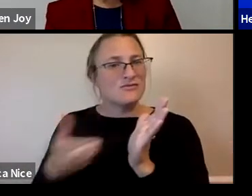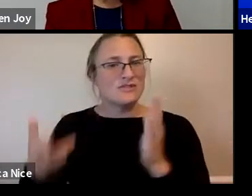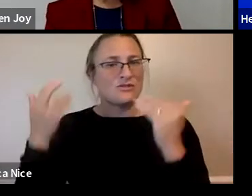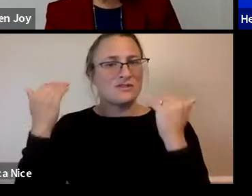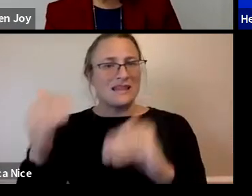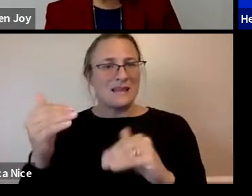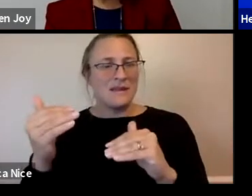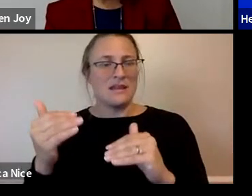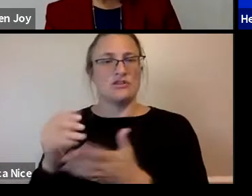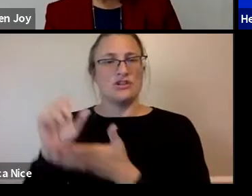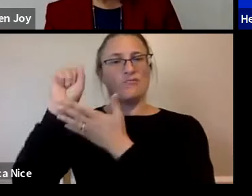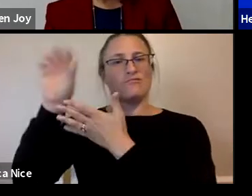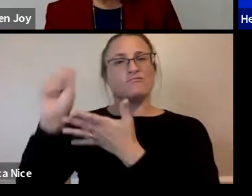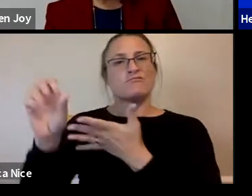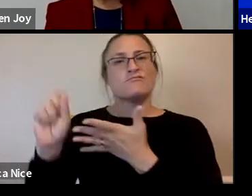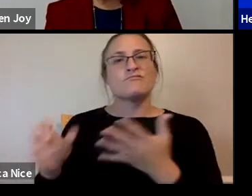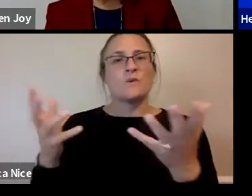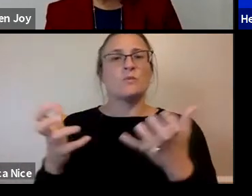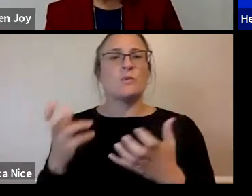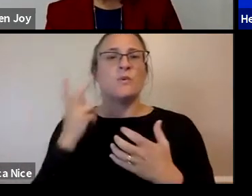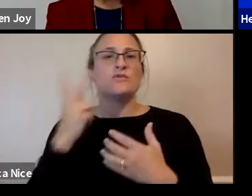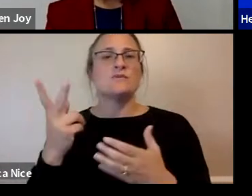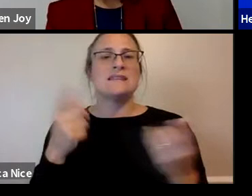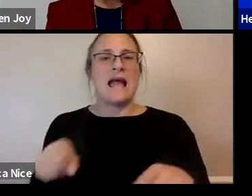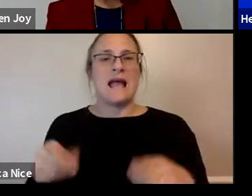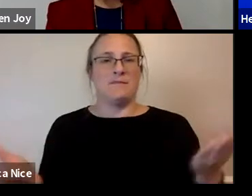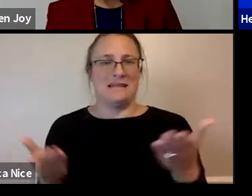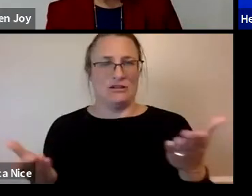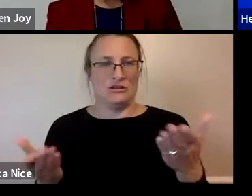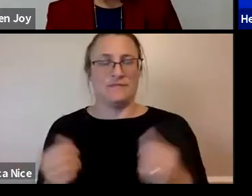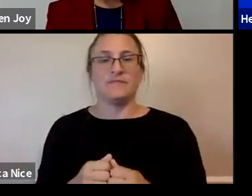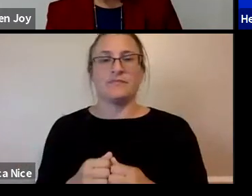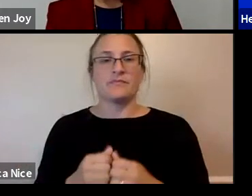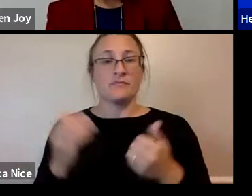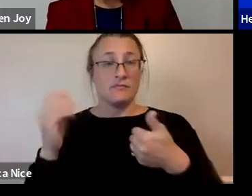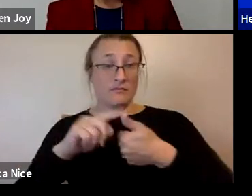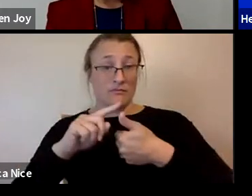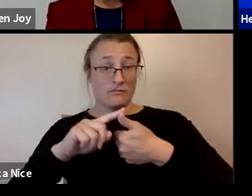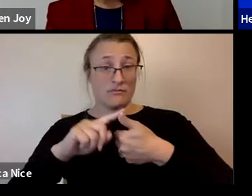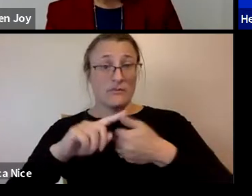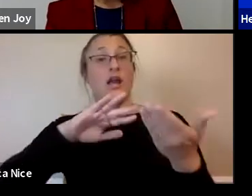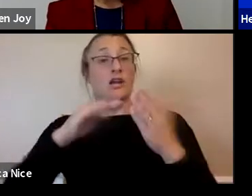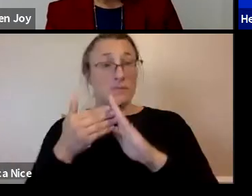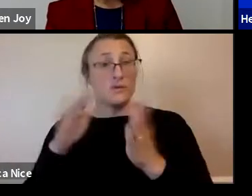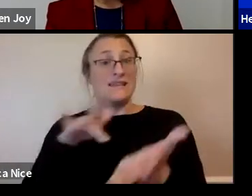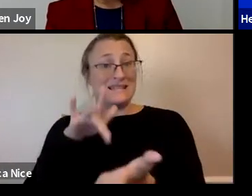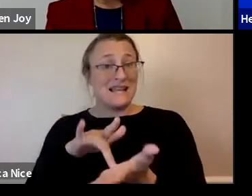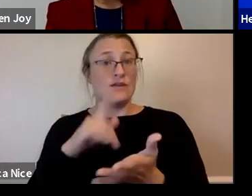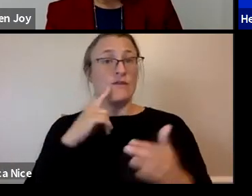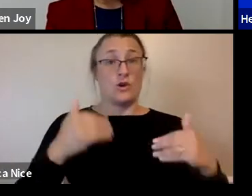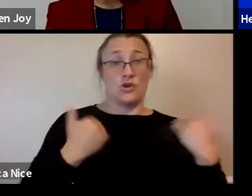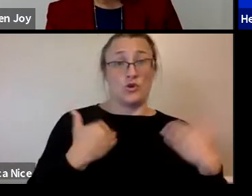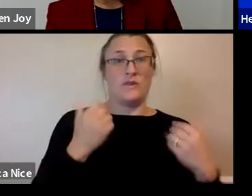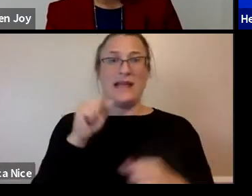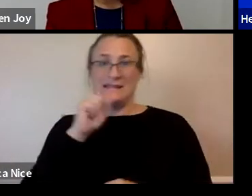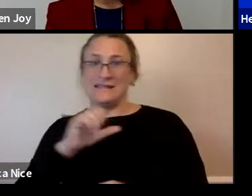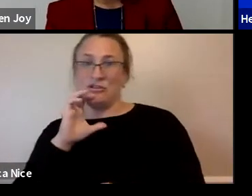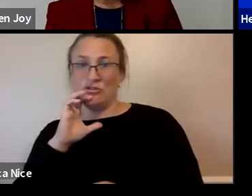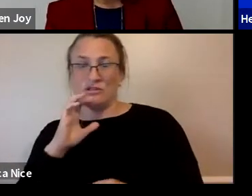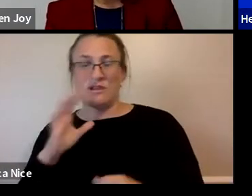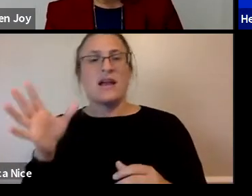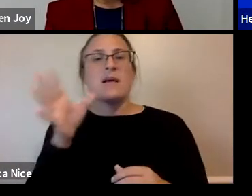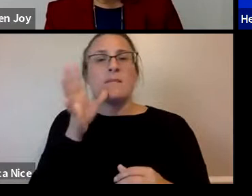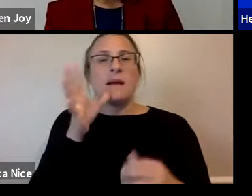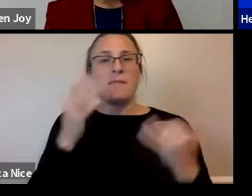few things we would like to see for our community. A community center for youth and seniors in East Elmhurst. My mom goes to the local